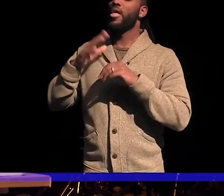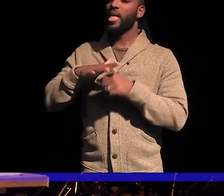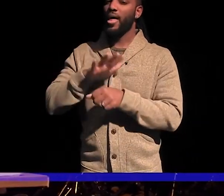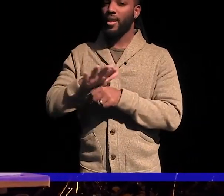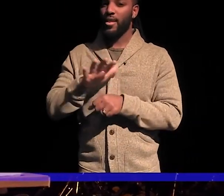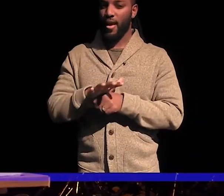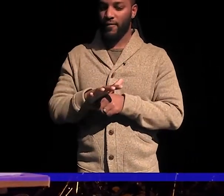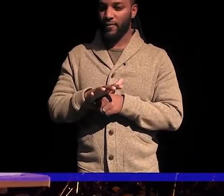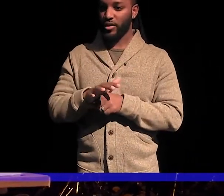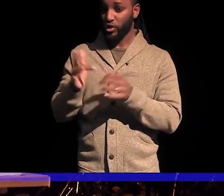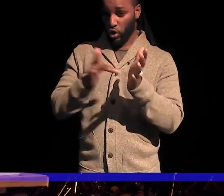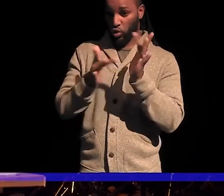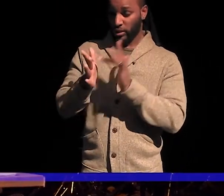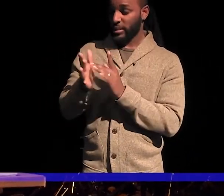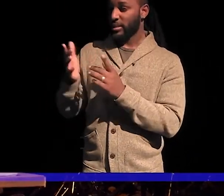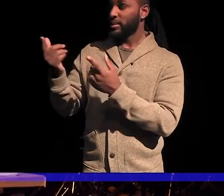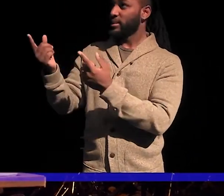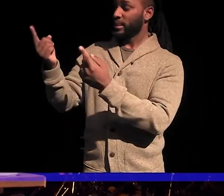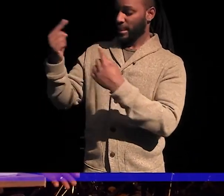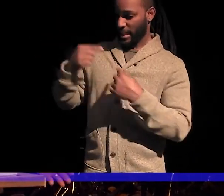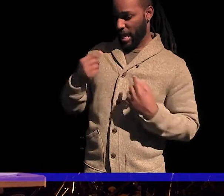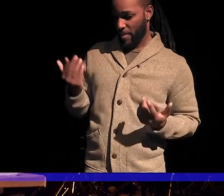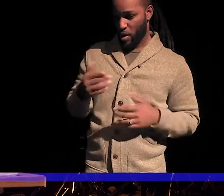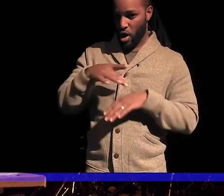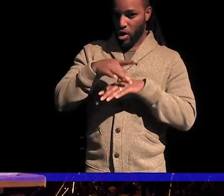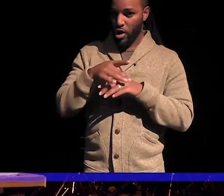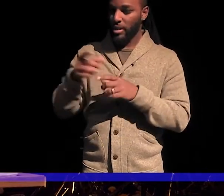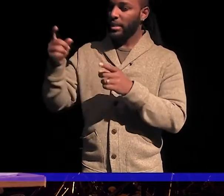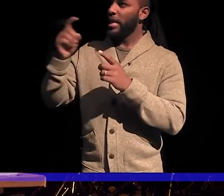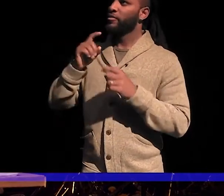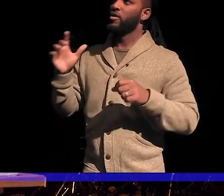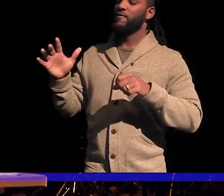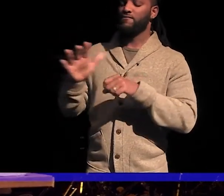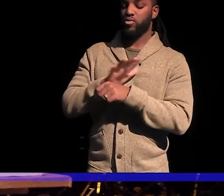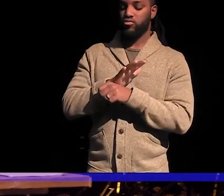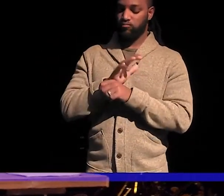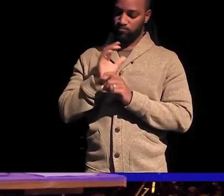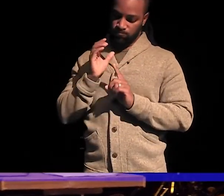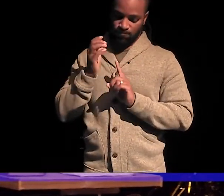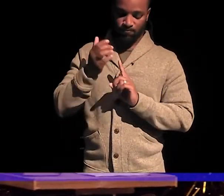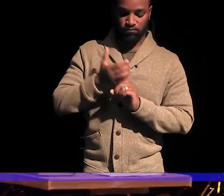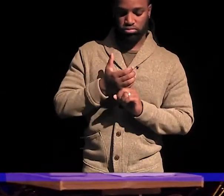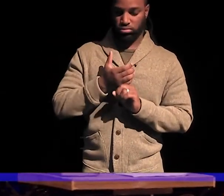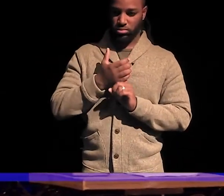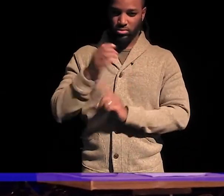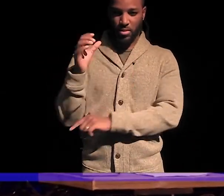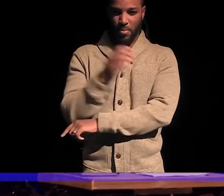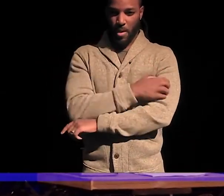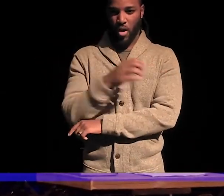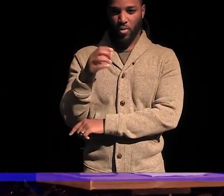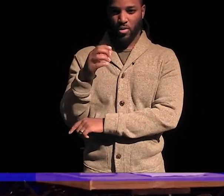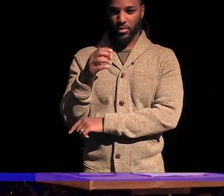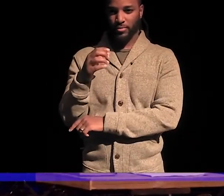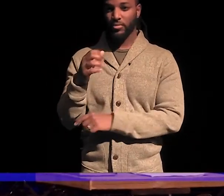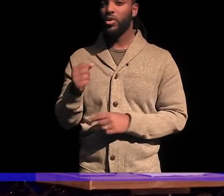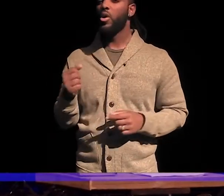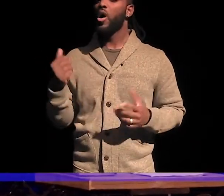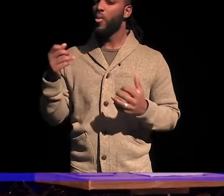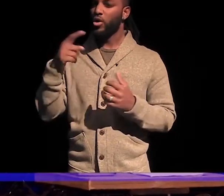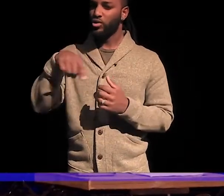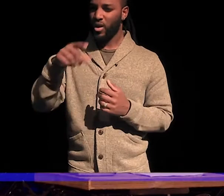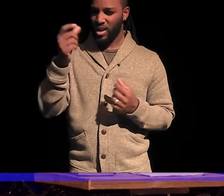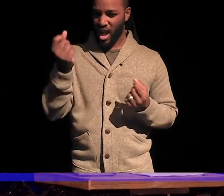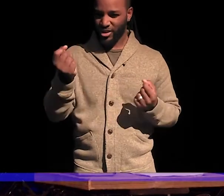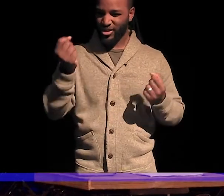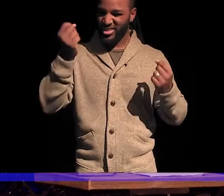So Jesus came to give us a full sprinkling. Romans 8:32 puts it this way so that you can understand